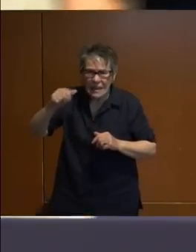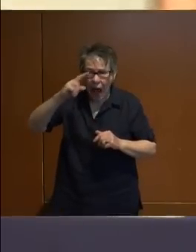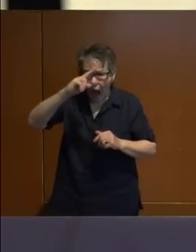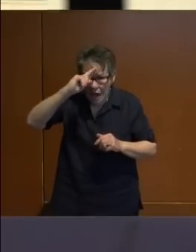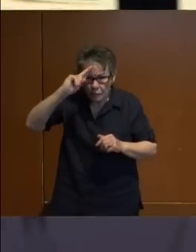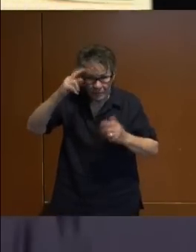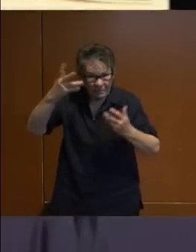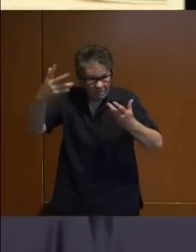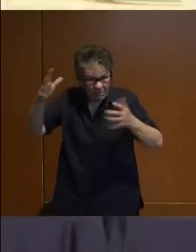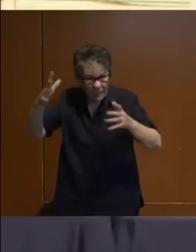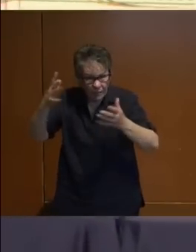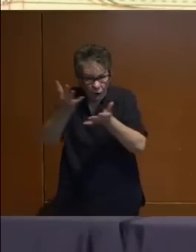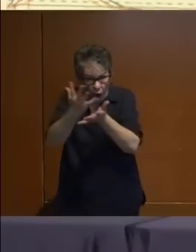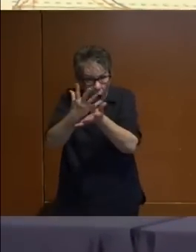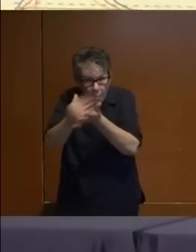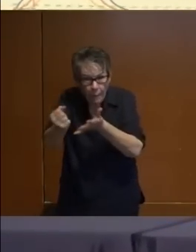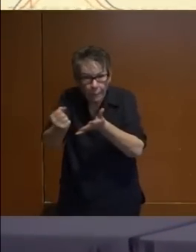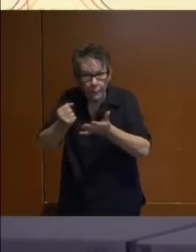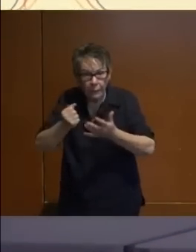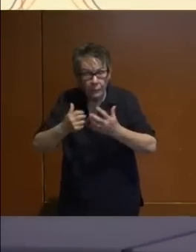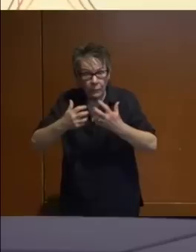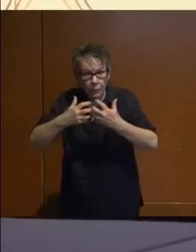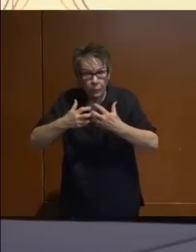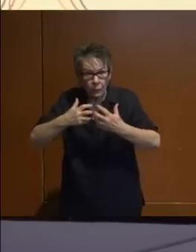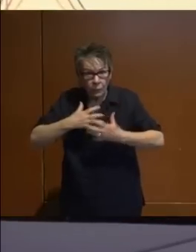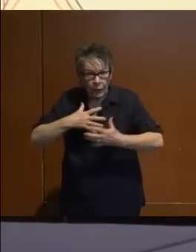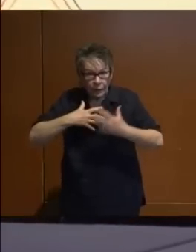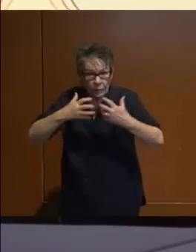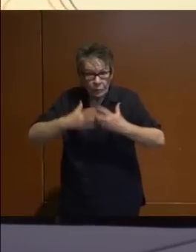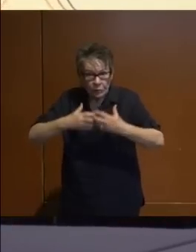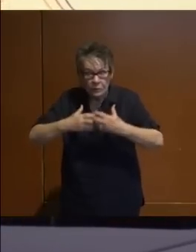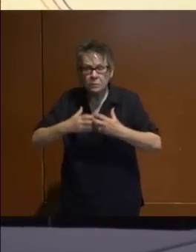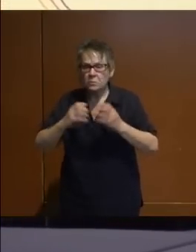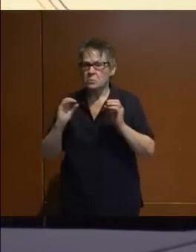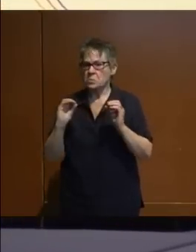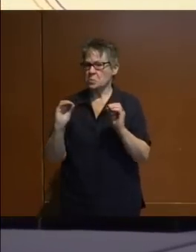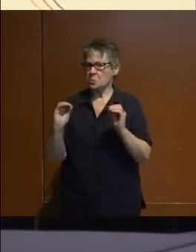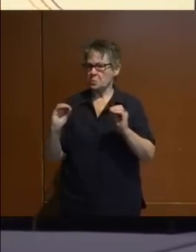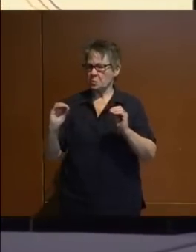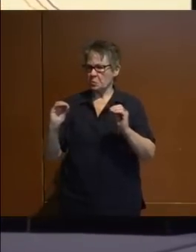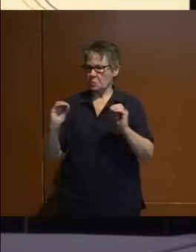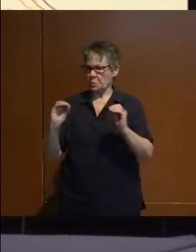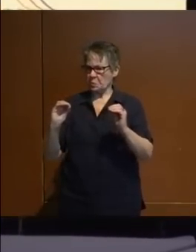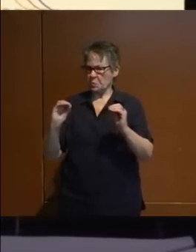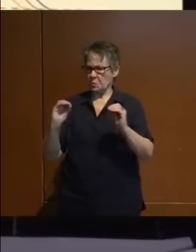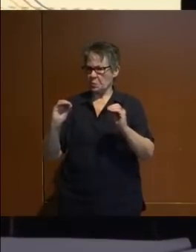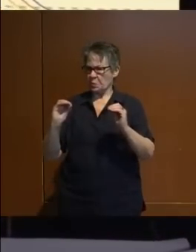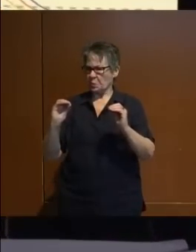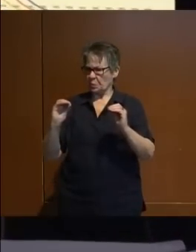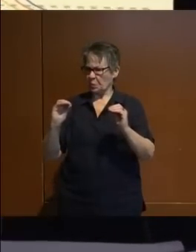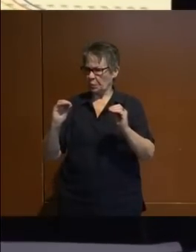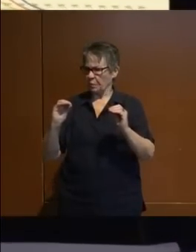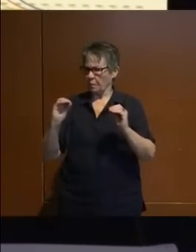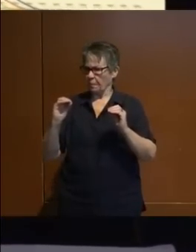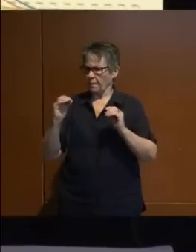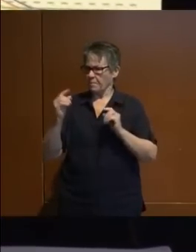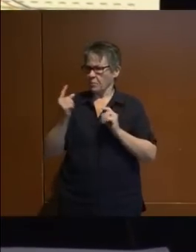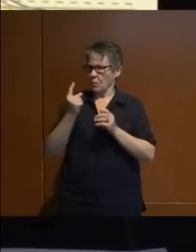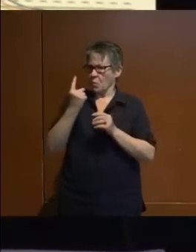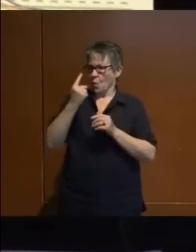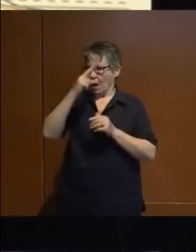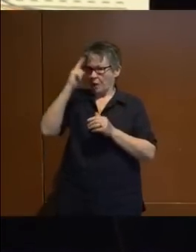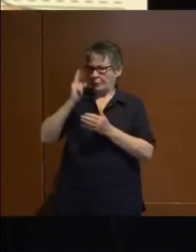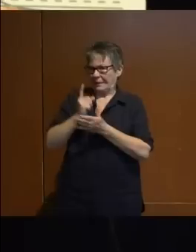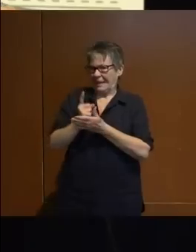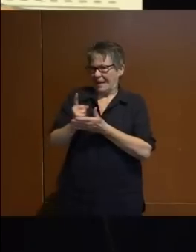None have run out of ventilators. We have gotten a number of calls. I can tell you one hospital last week put